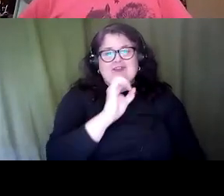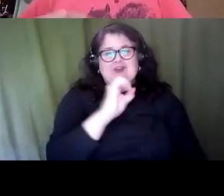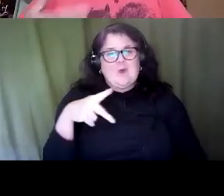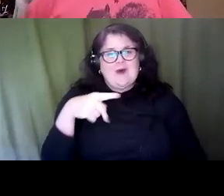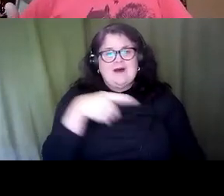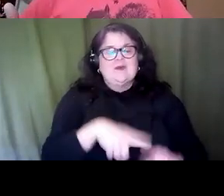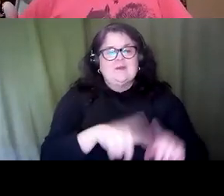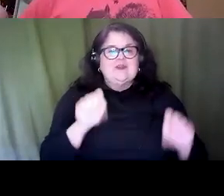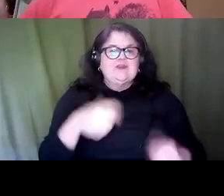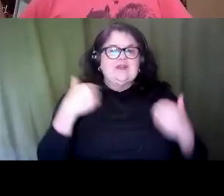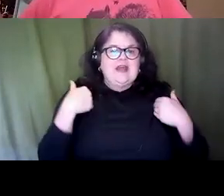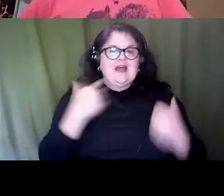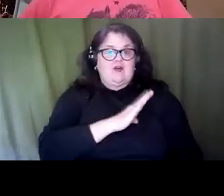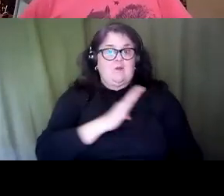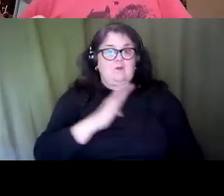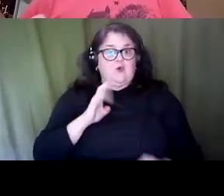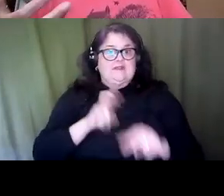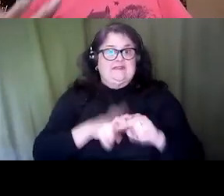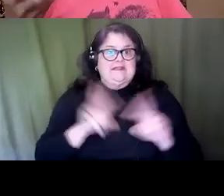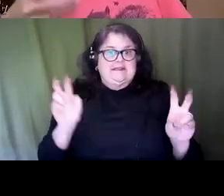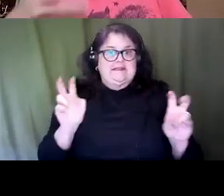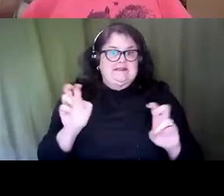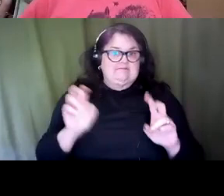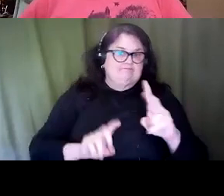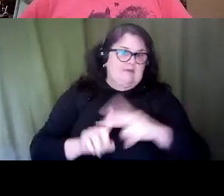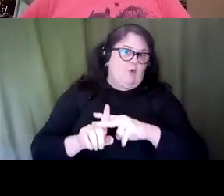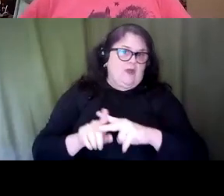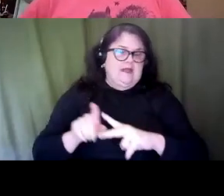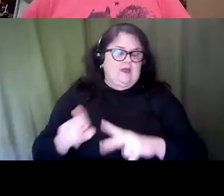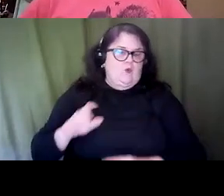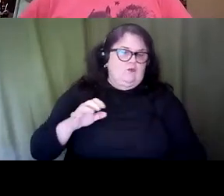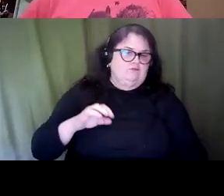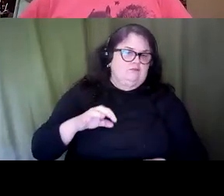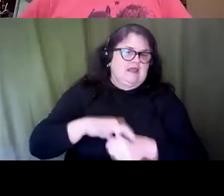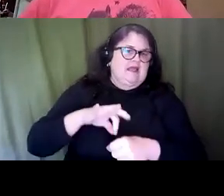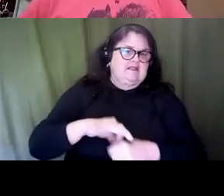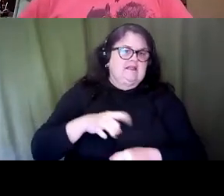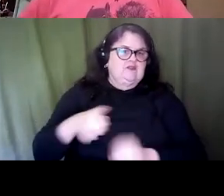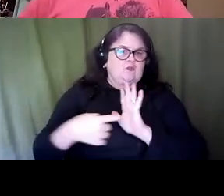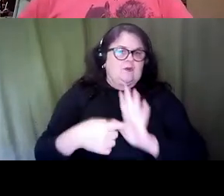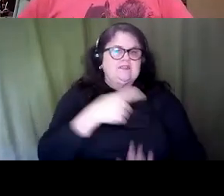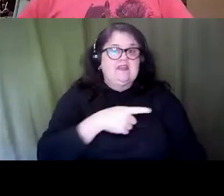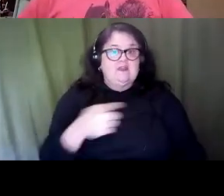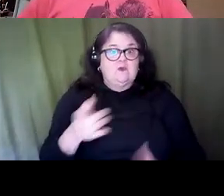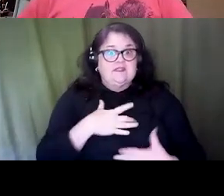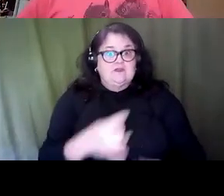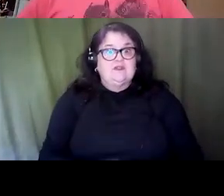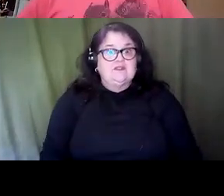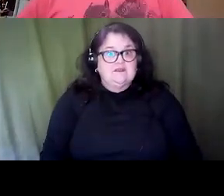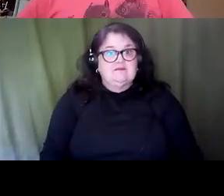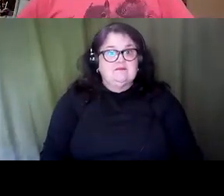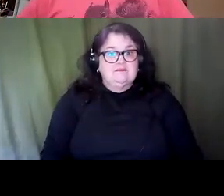have, say, board seats that are appointed or elected to represent those interests.